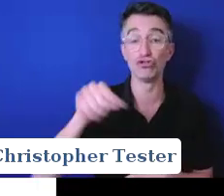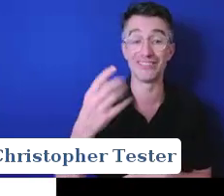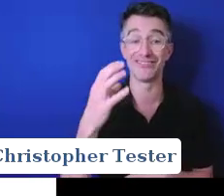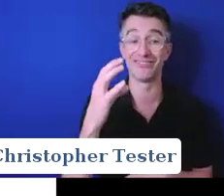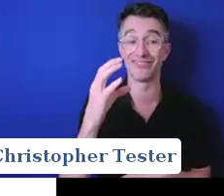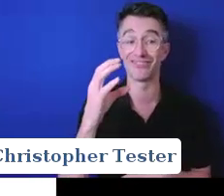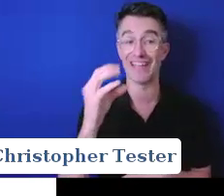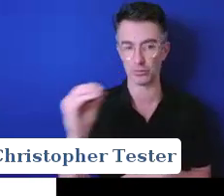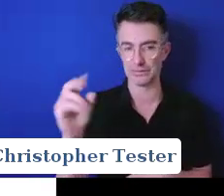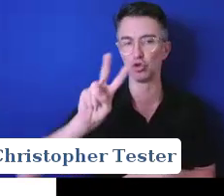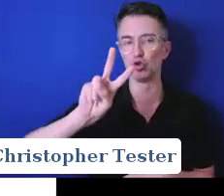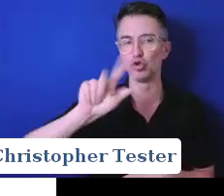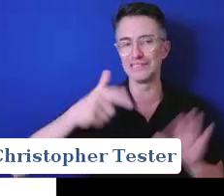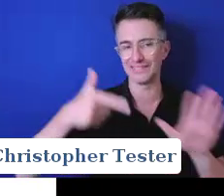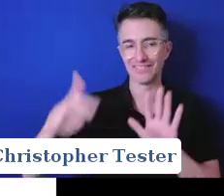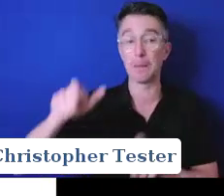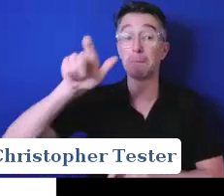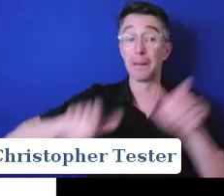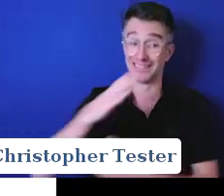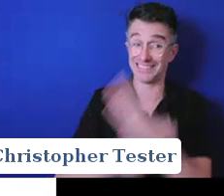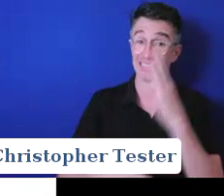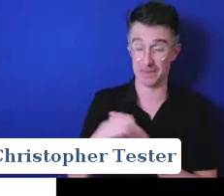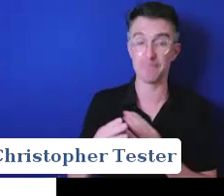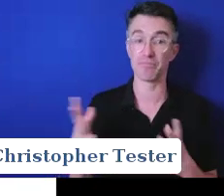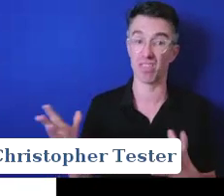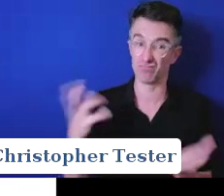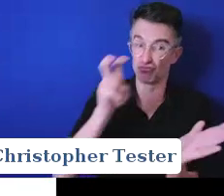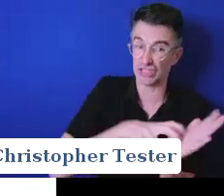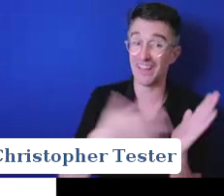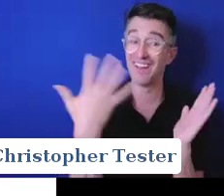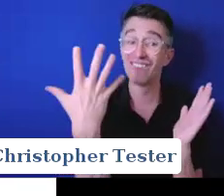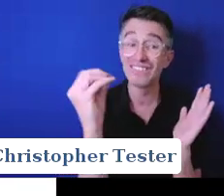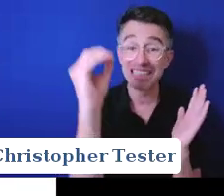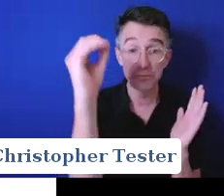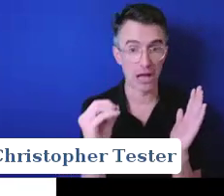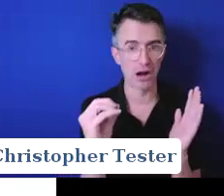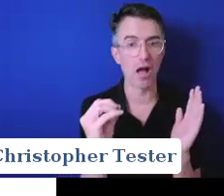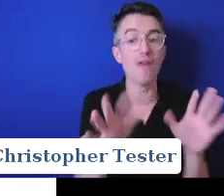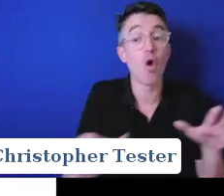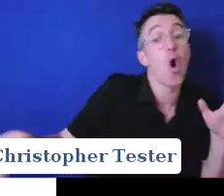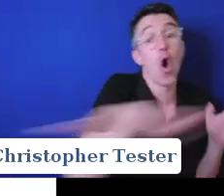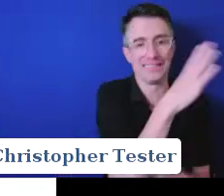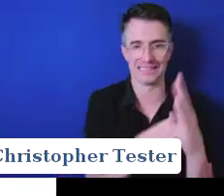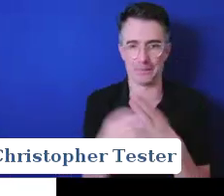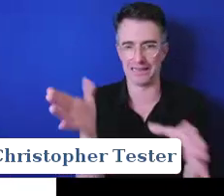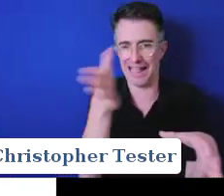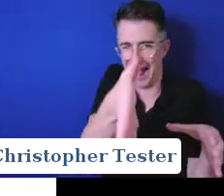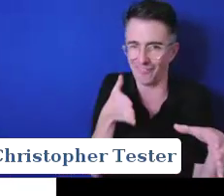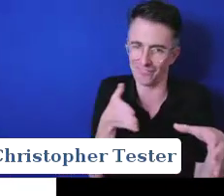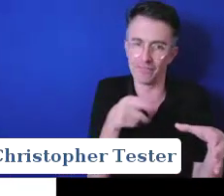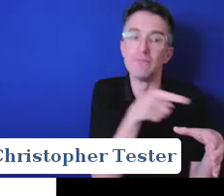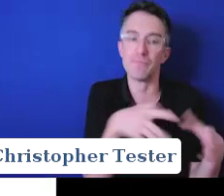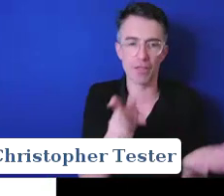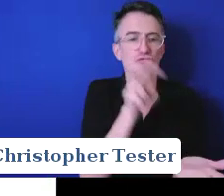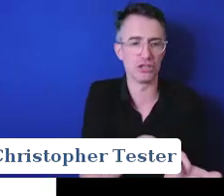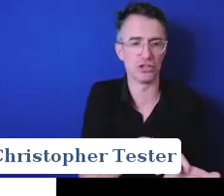around 50% of the total population of persons with disabilities, according to the latest census. And more